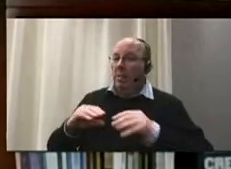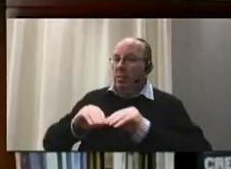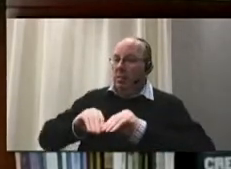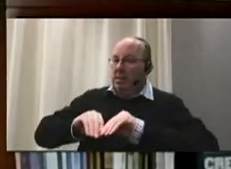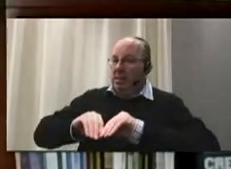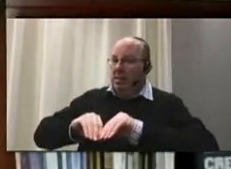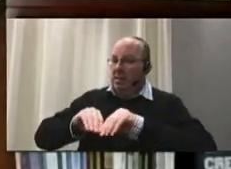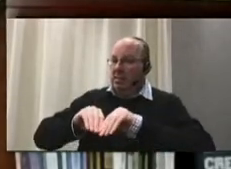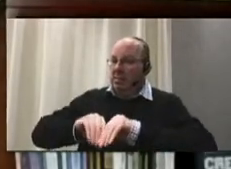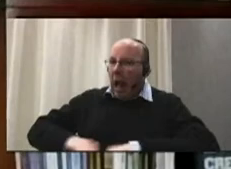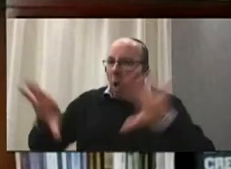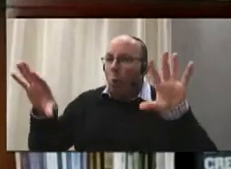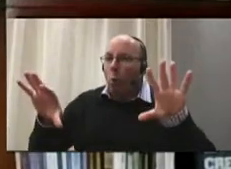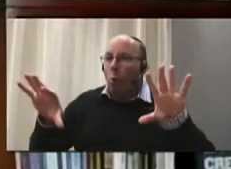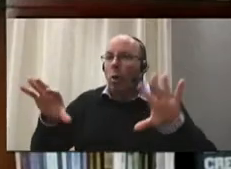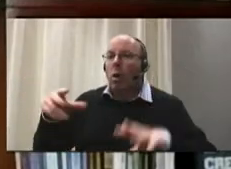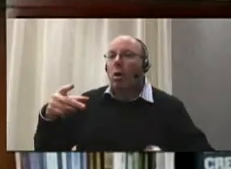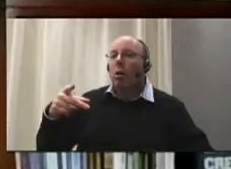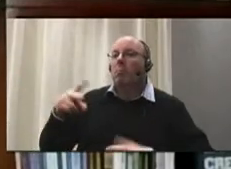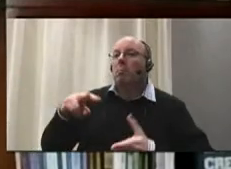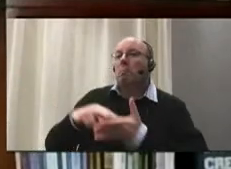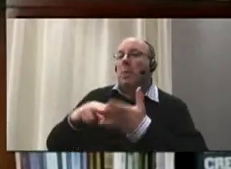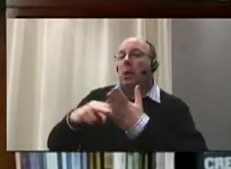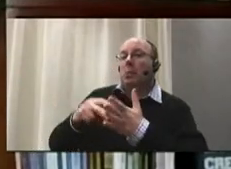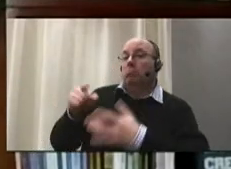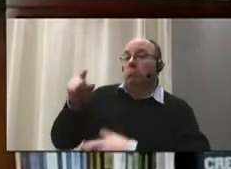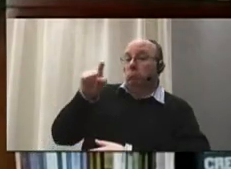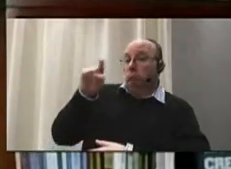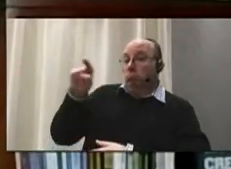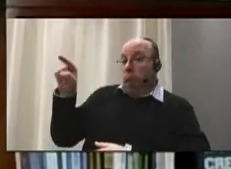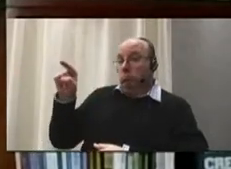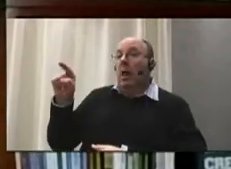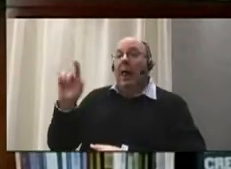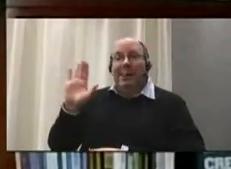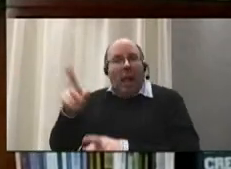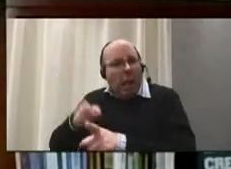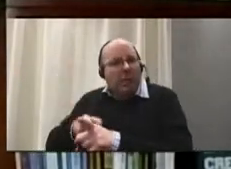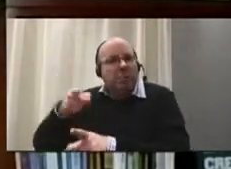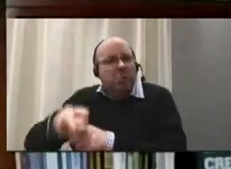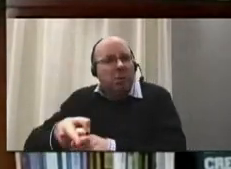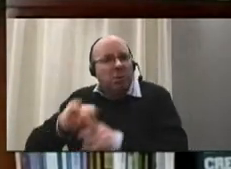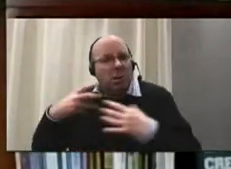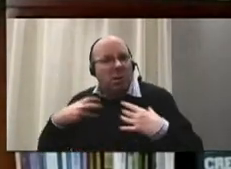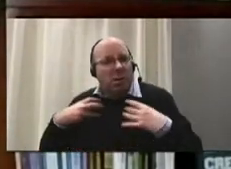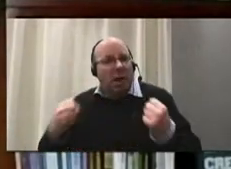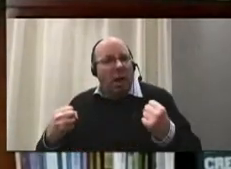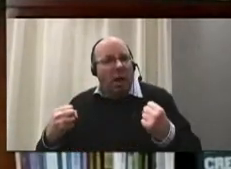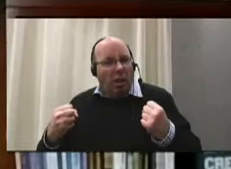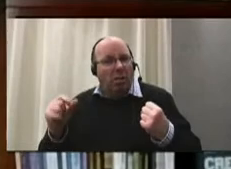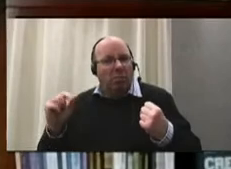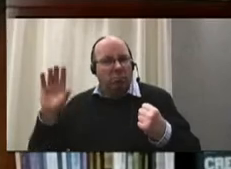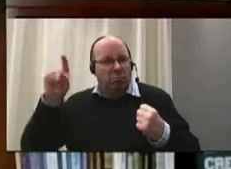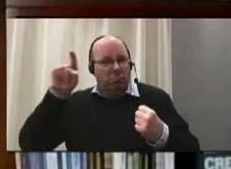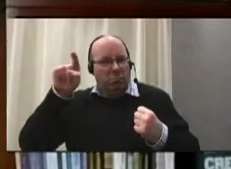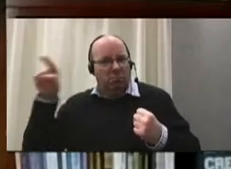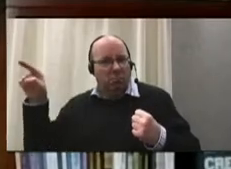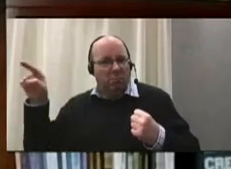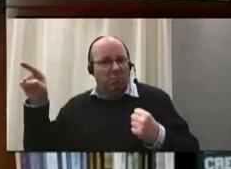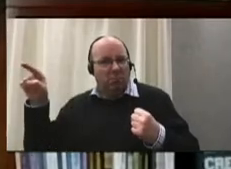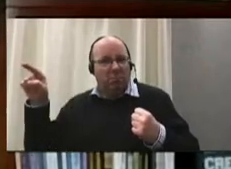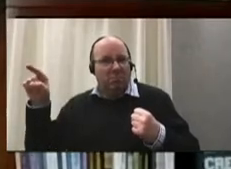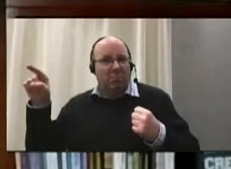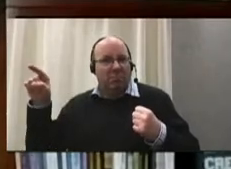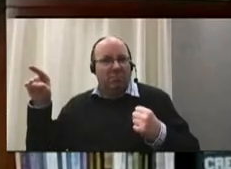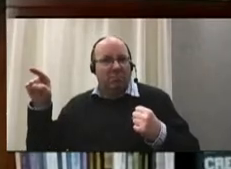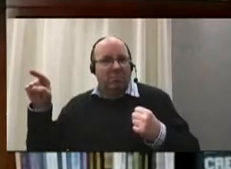and guidance needed from those who specialize in health. So in terms of us taking direction